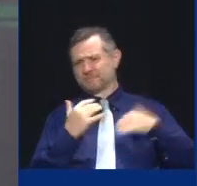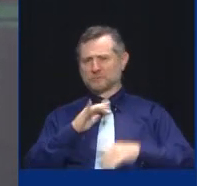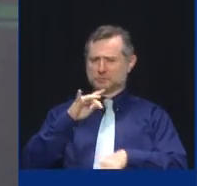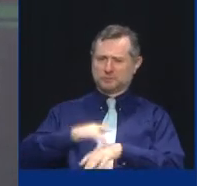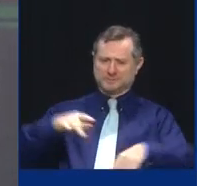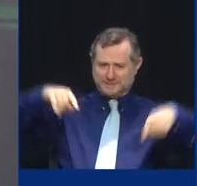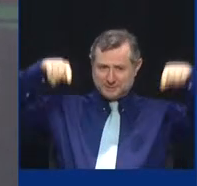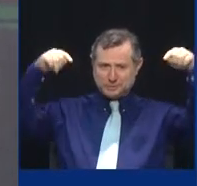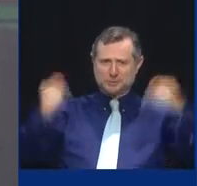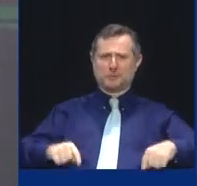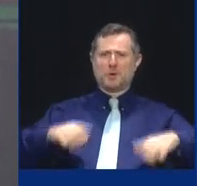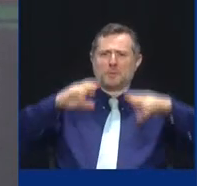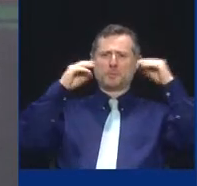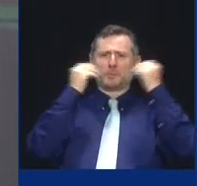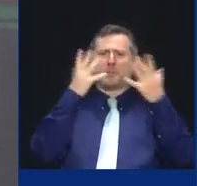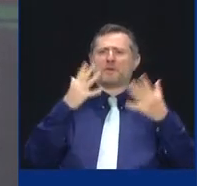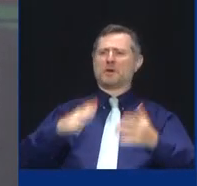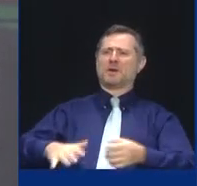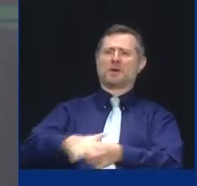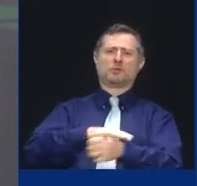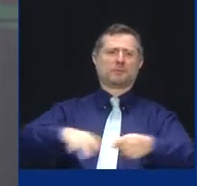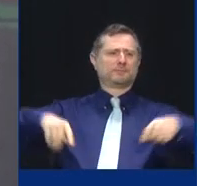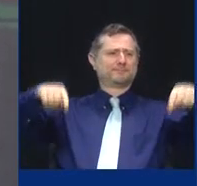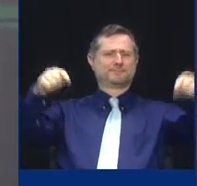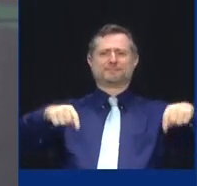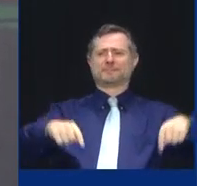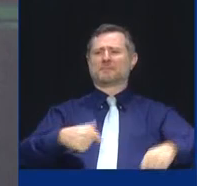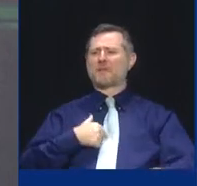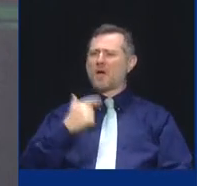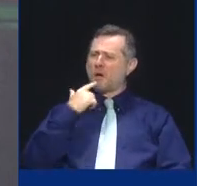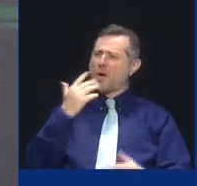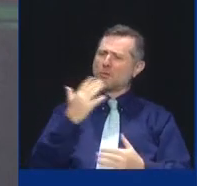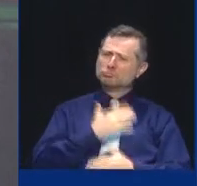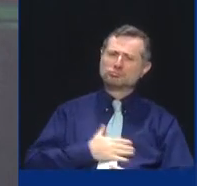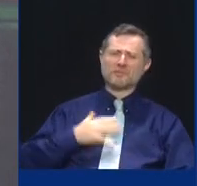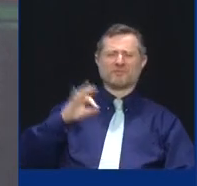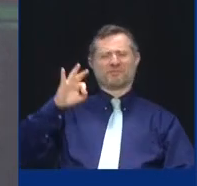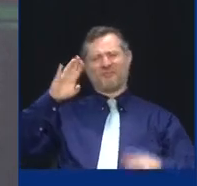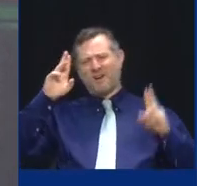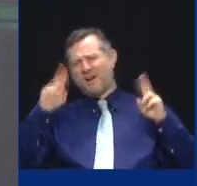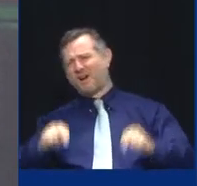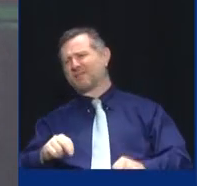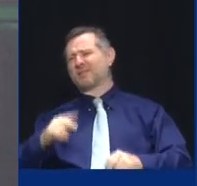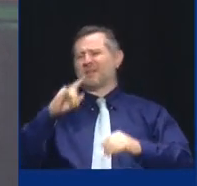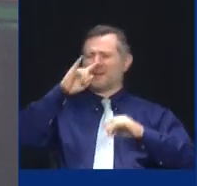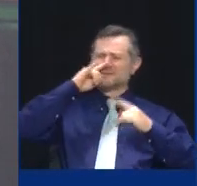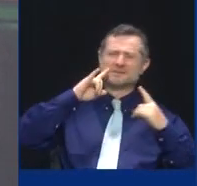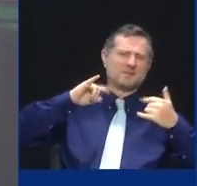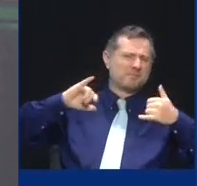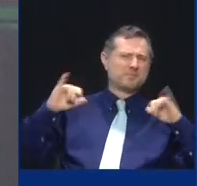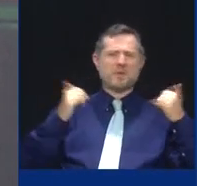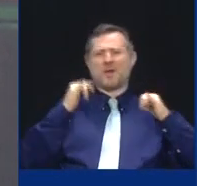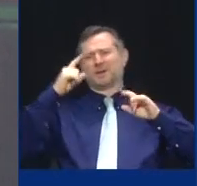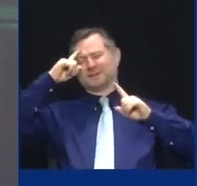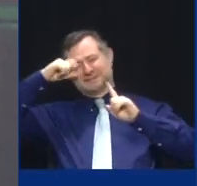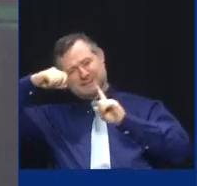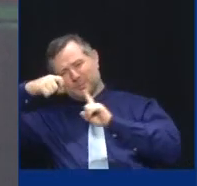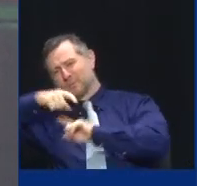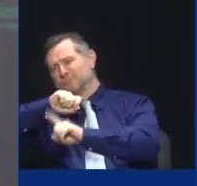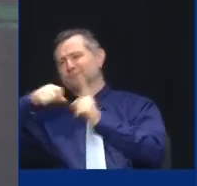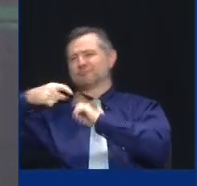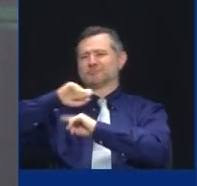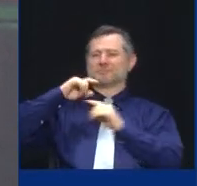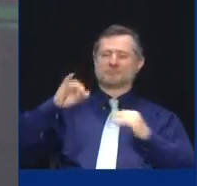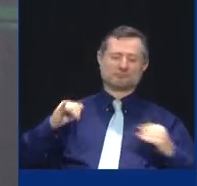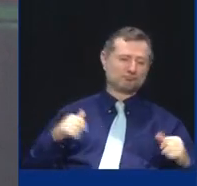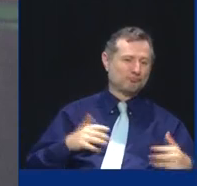magnificent Legoland. Enjoy, have fun, let your children be stimulated, let those creative